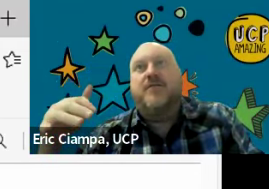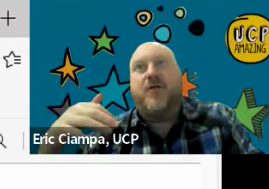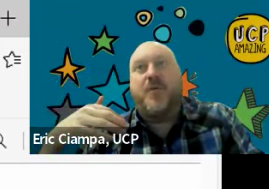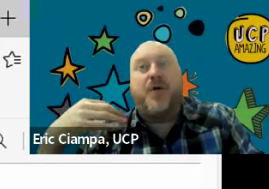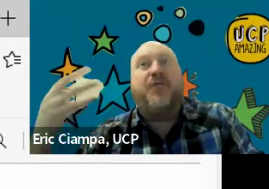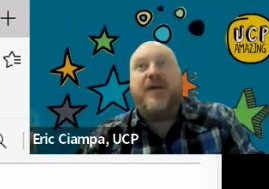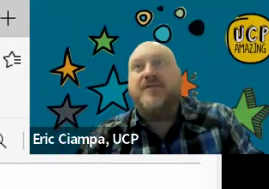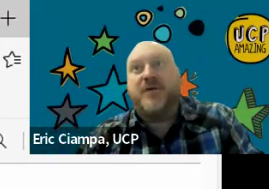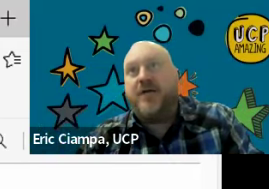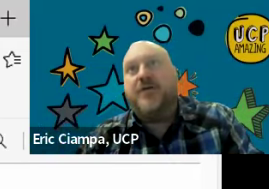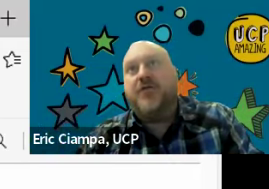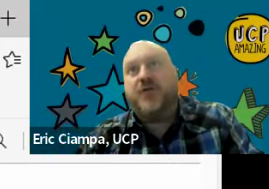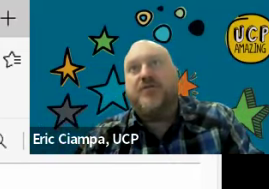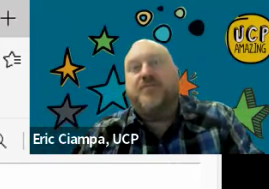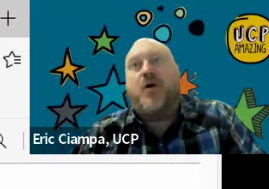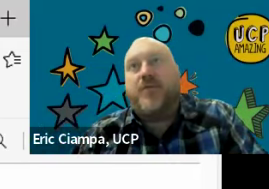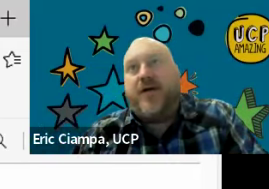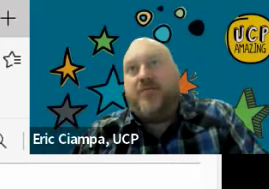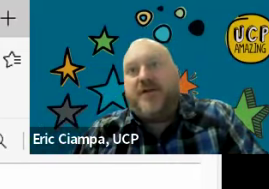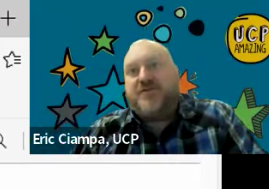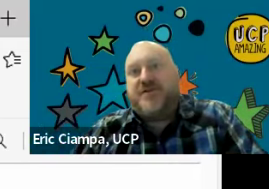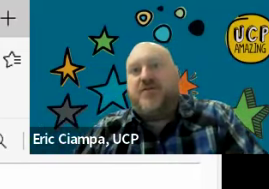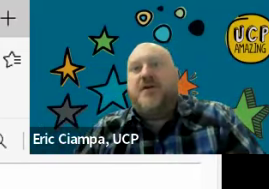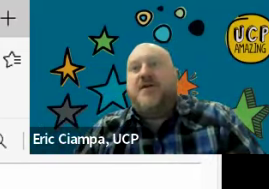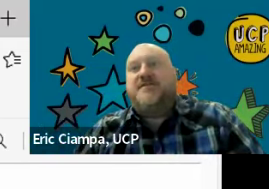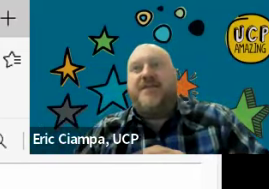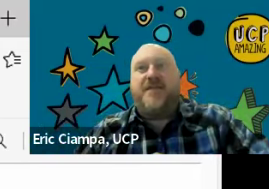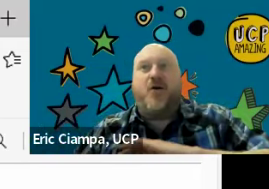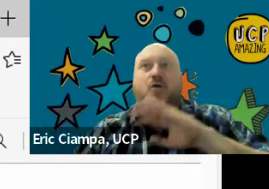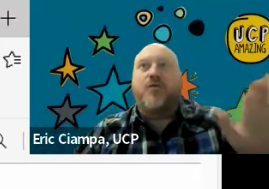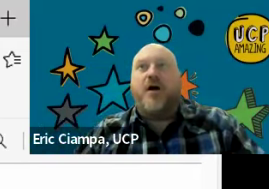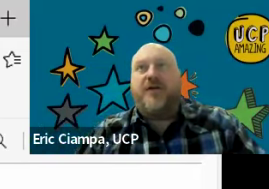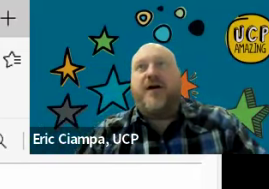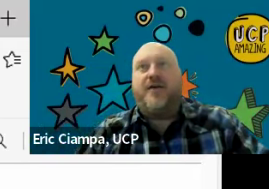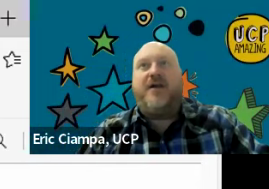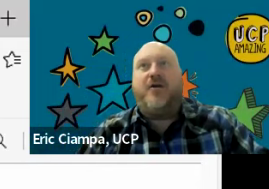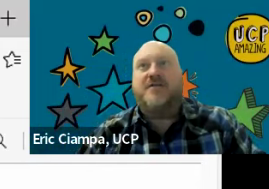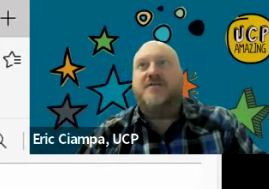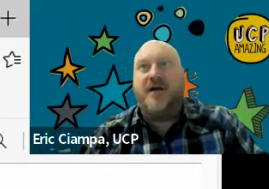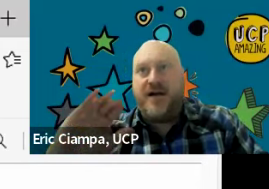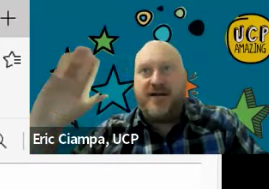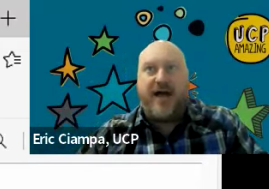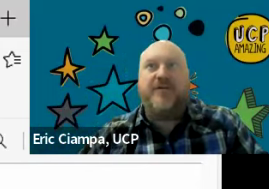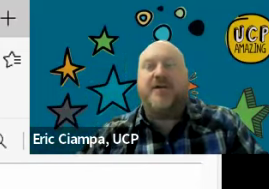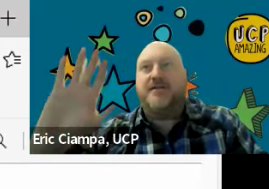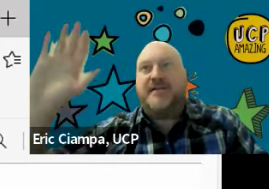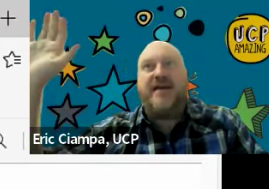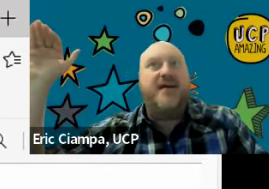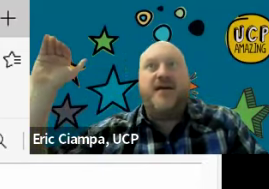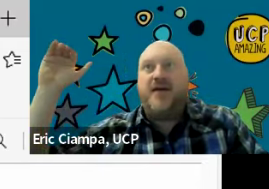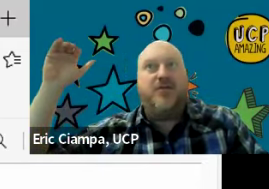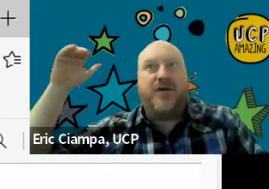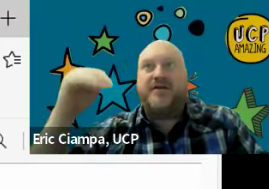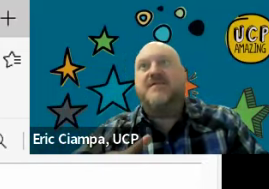million for proposed savings around those sort of guardrail measures. So it's not that the overall, so I had heard an advocate